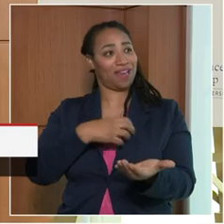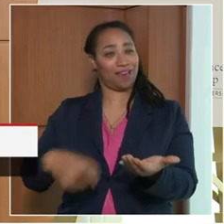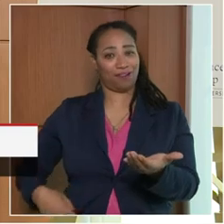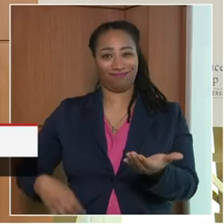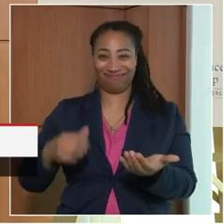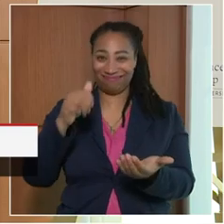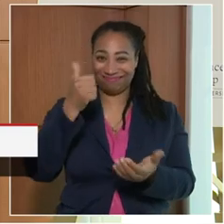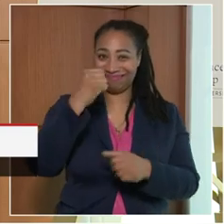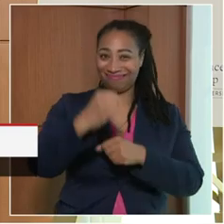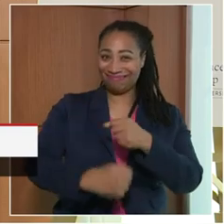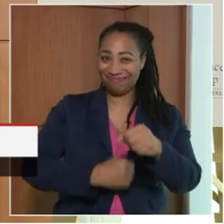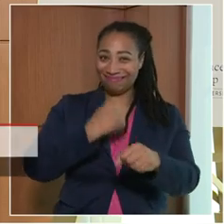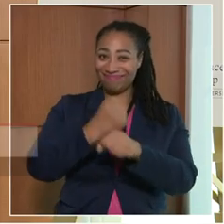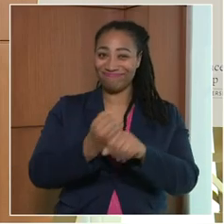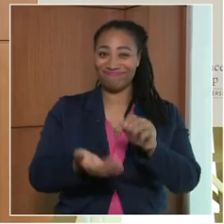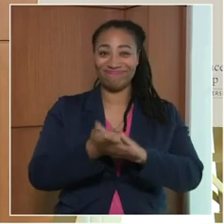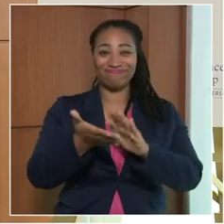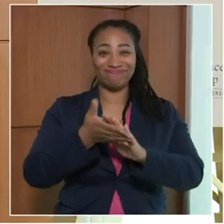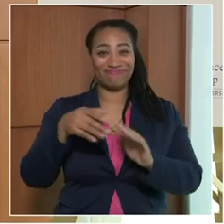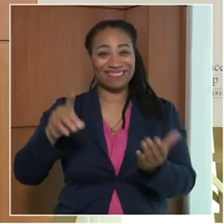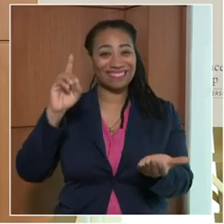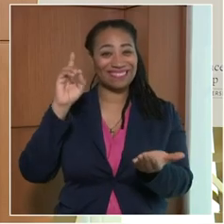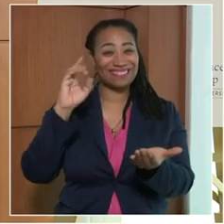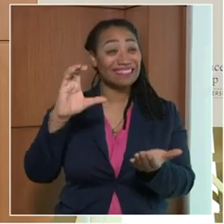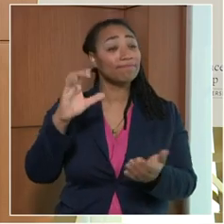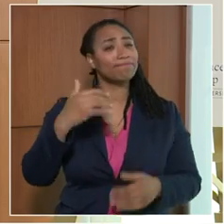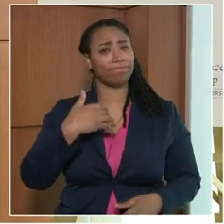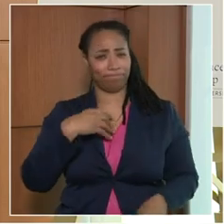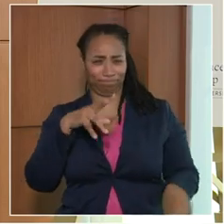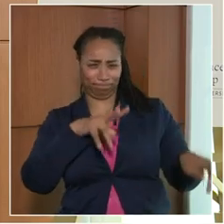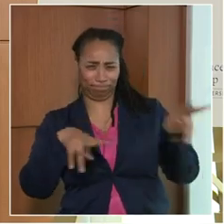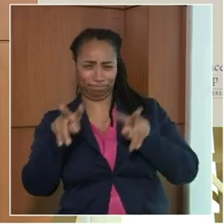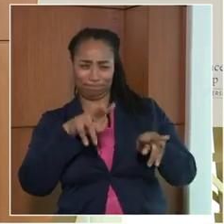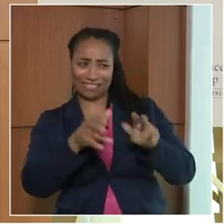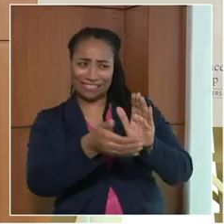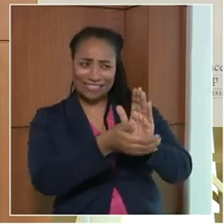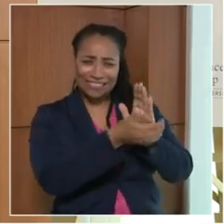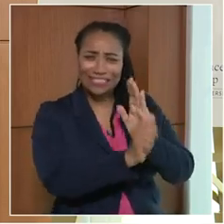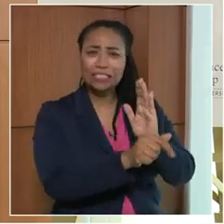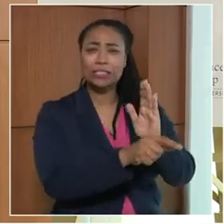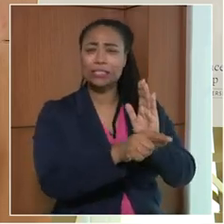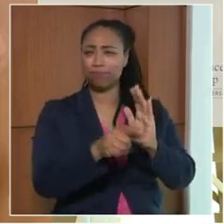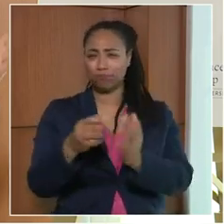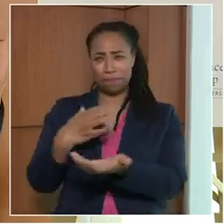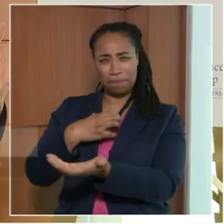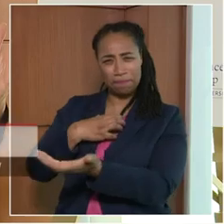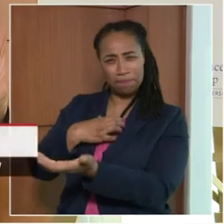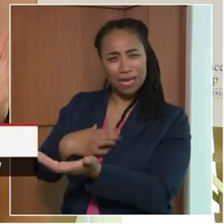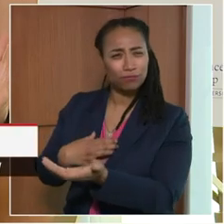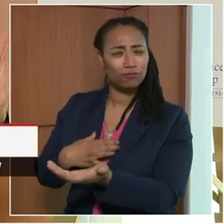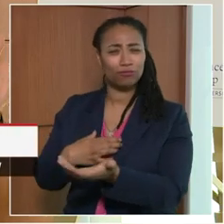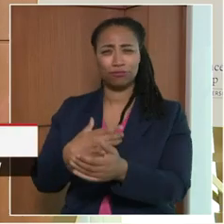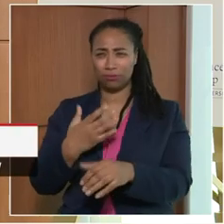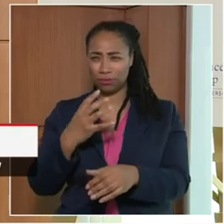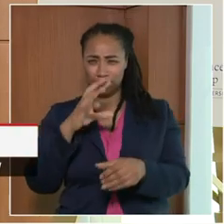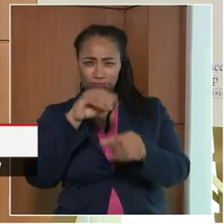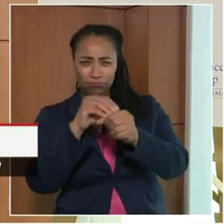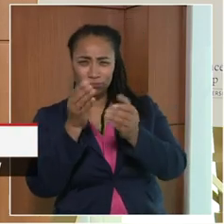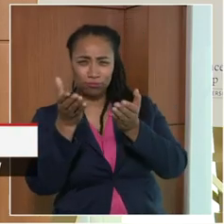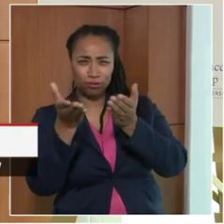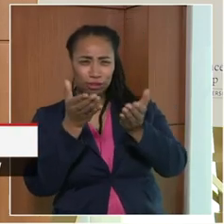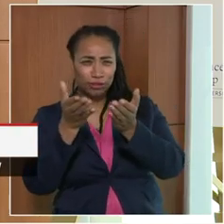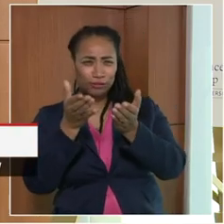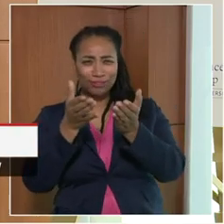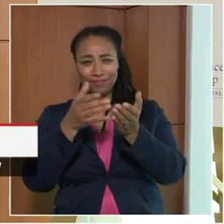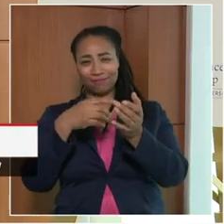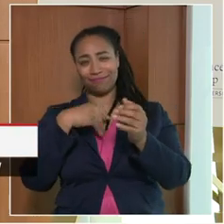opportunity to look at people's skills, their passions, and their willingness to serve the best city in the world and